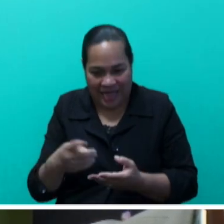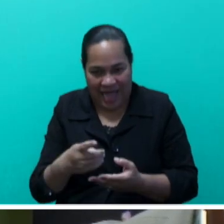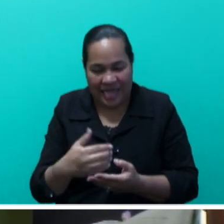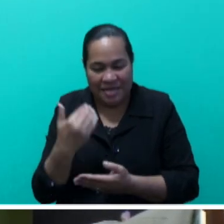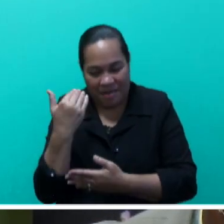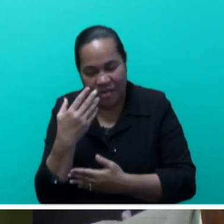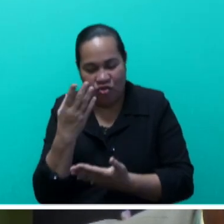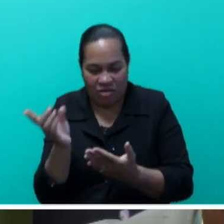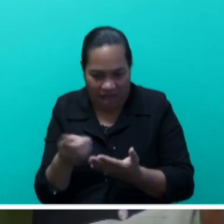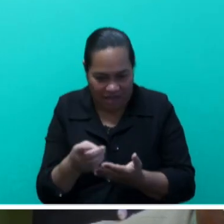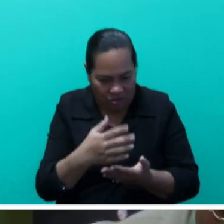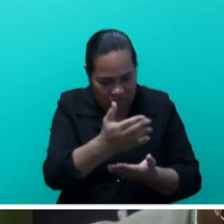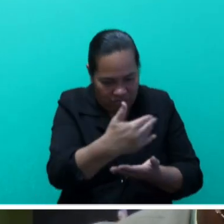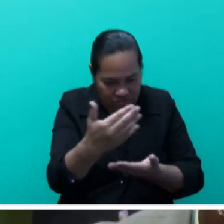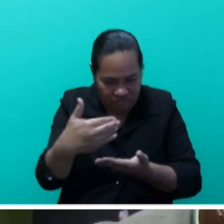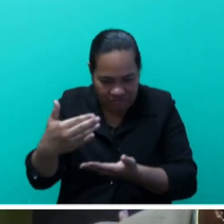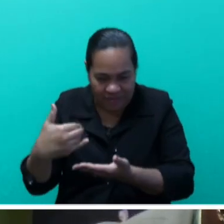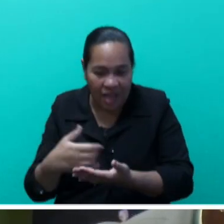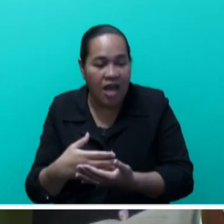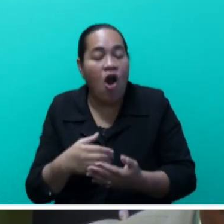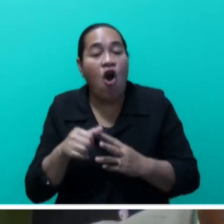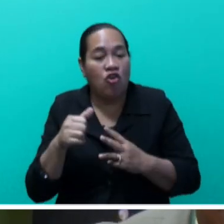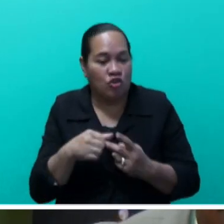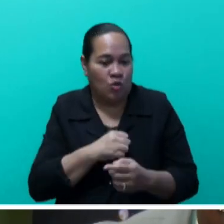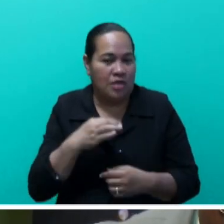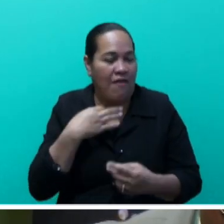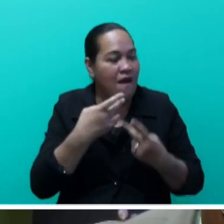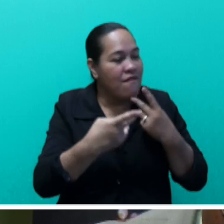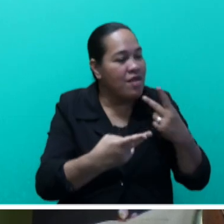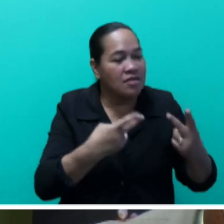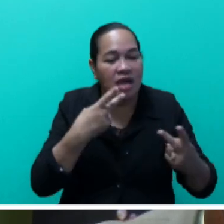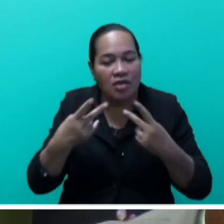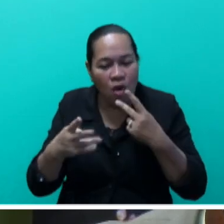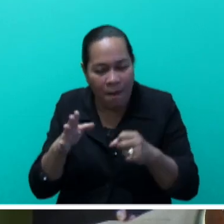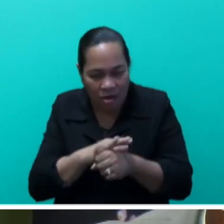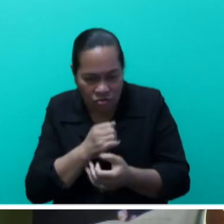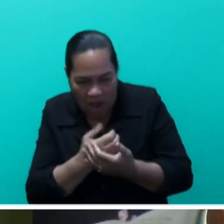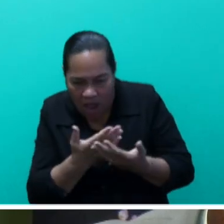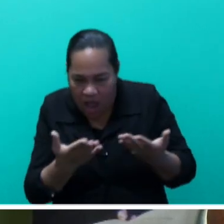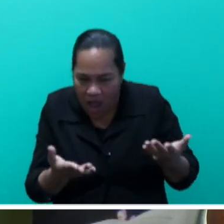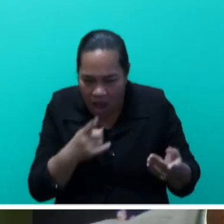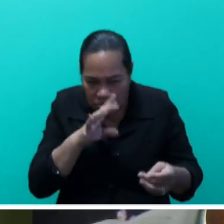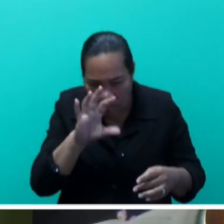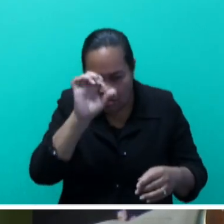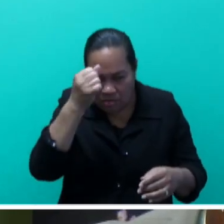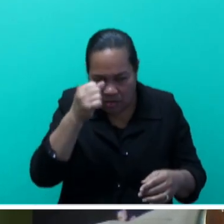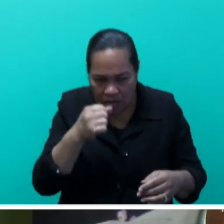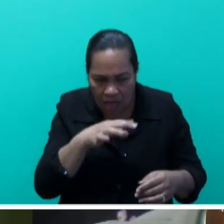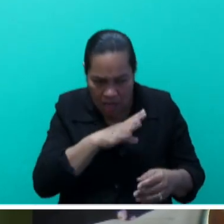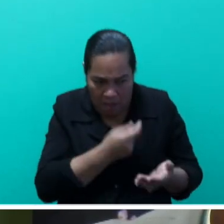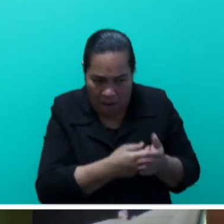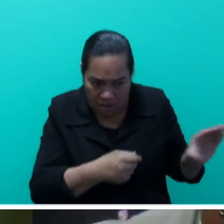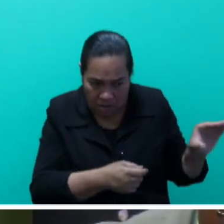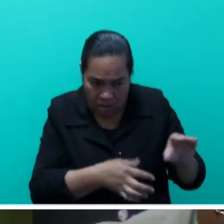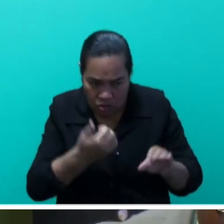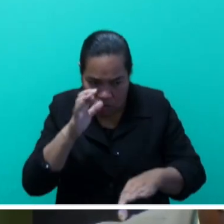analysis and in visitations and tries to measure the grant impacts